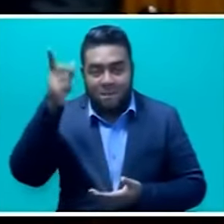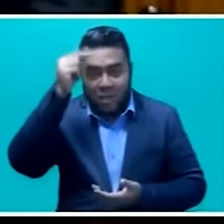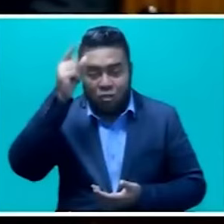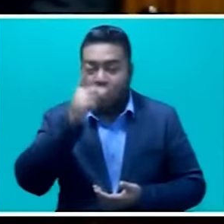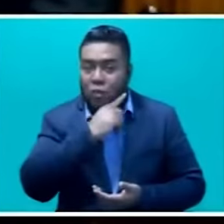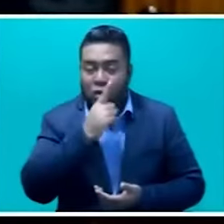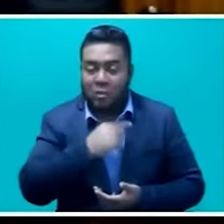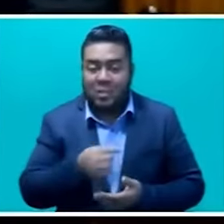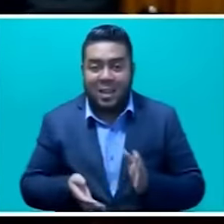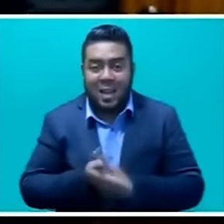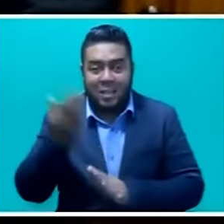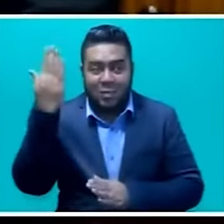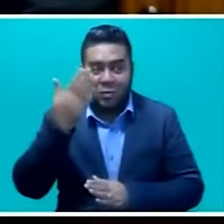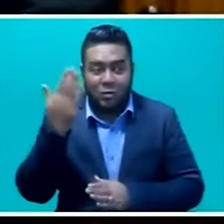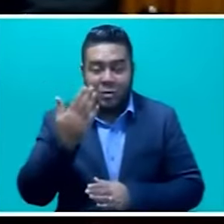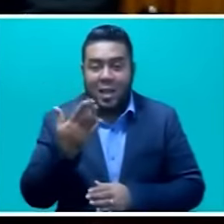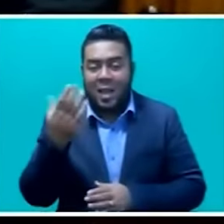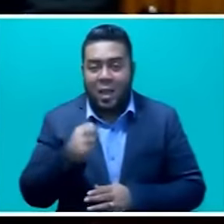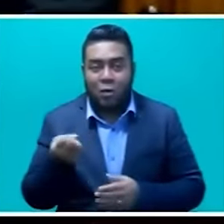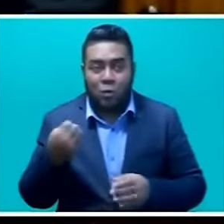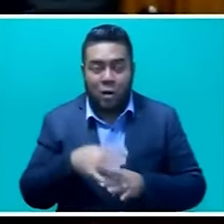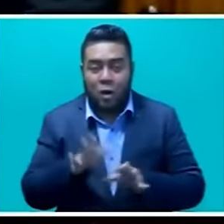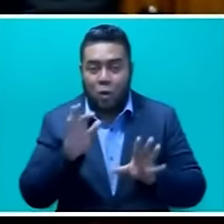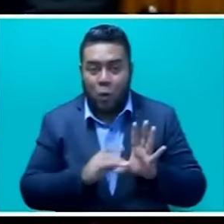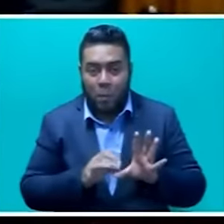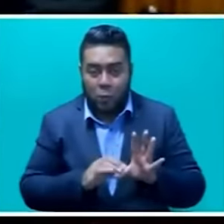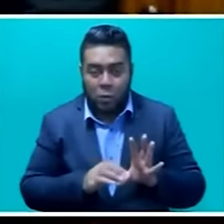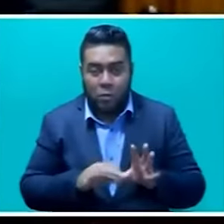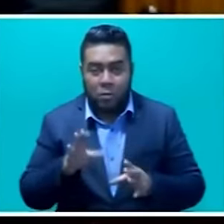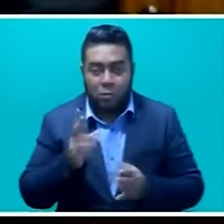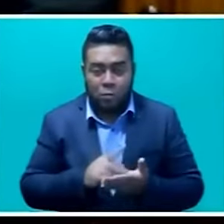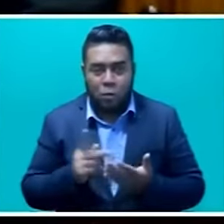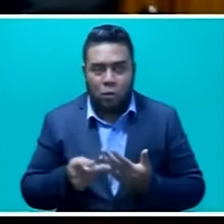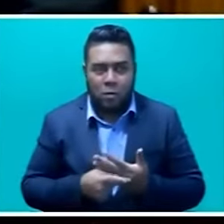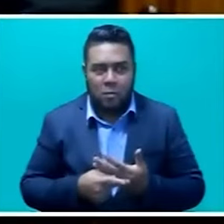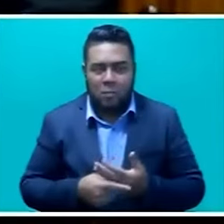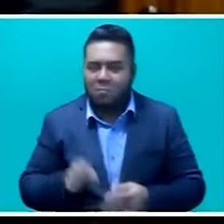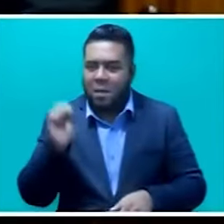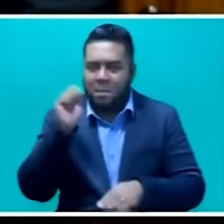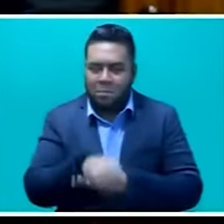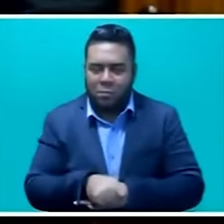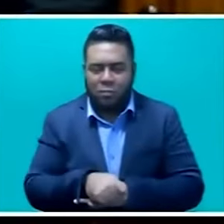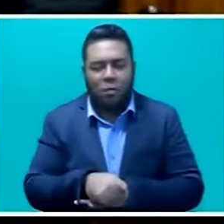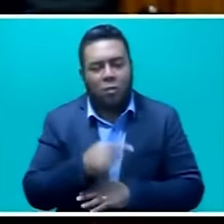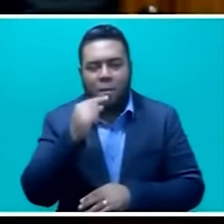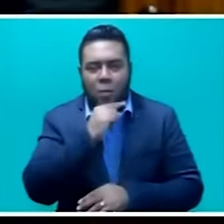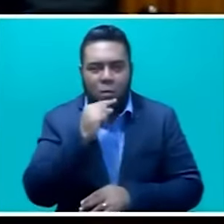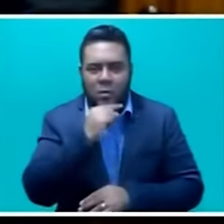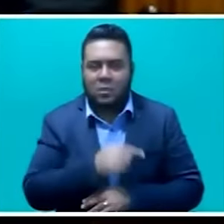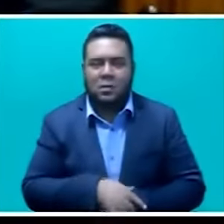in secondary school enrolled in computer courses often outnumber and outperform boys.